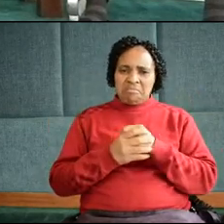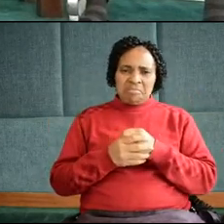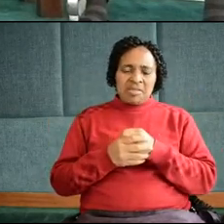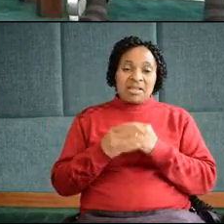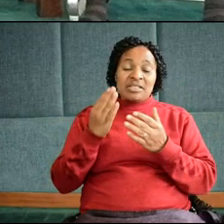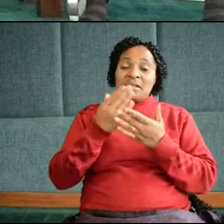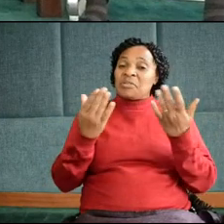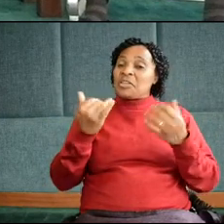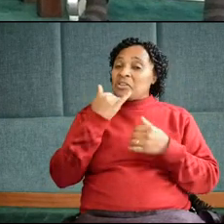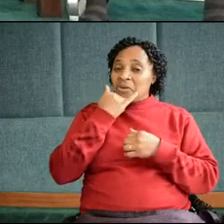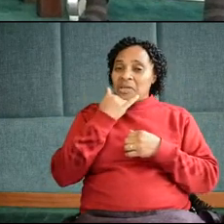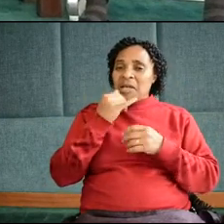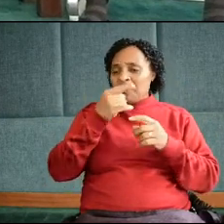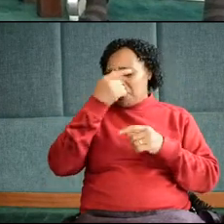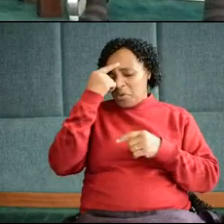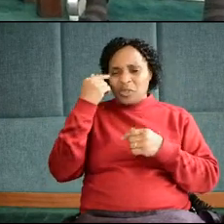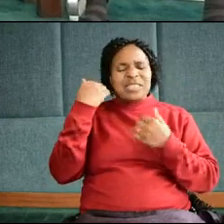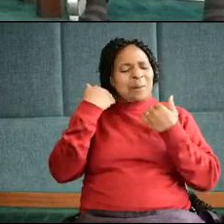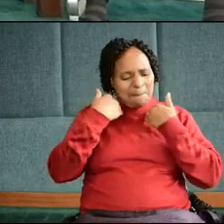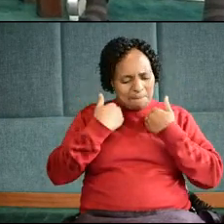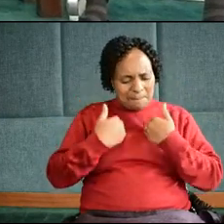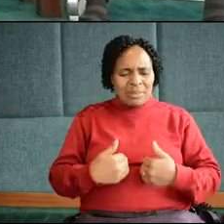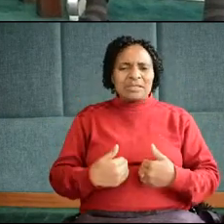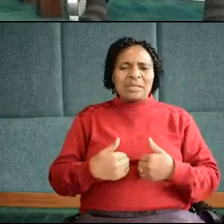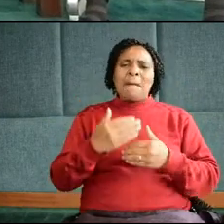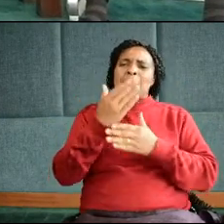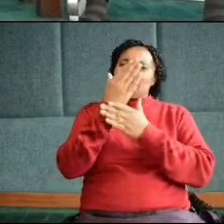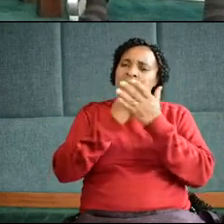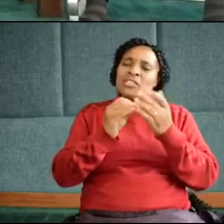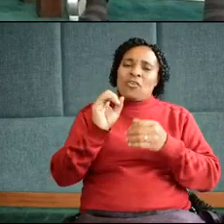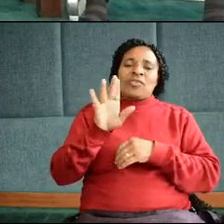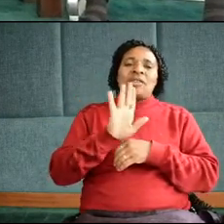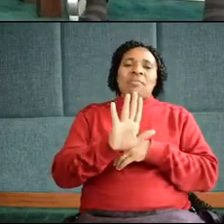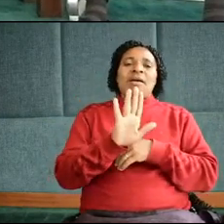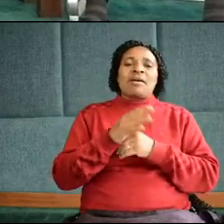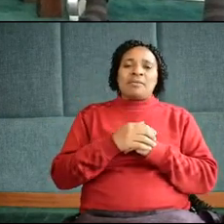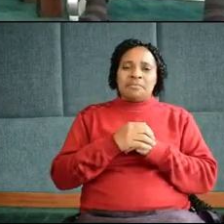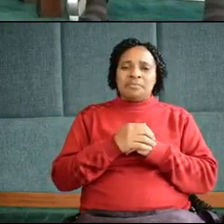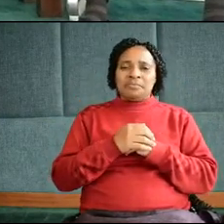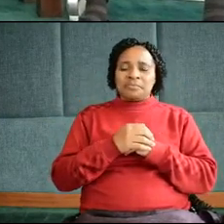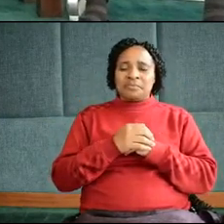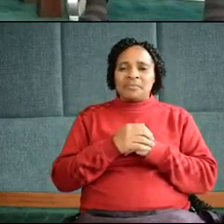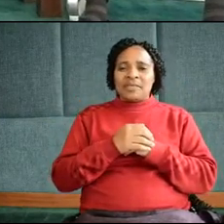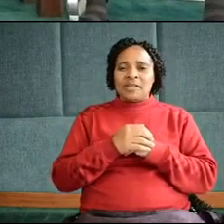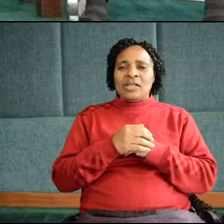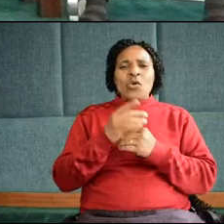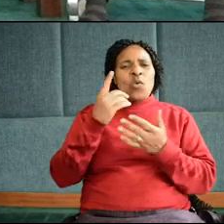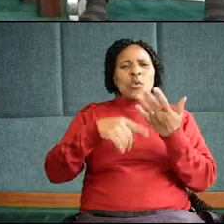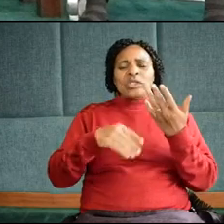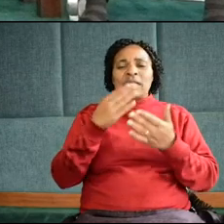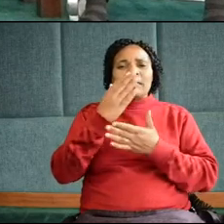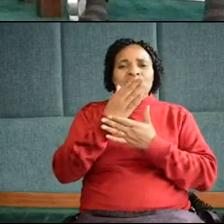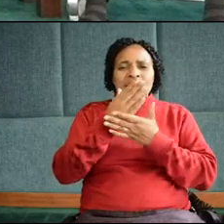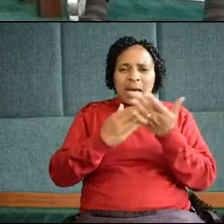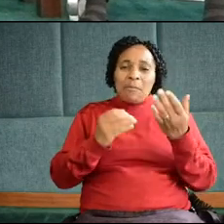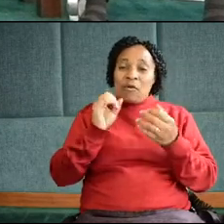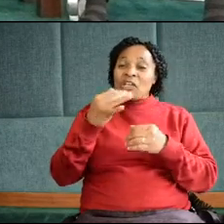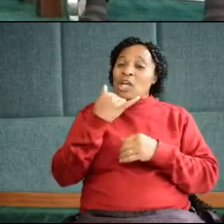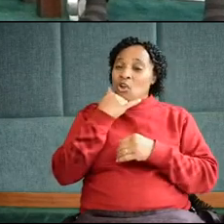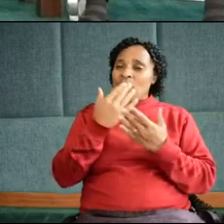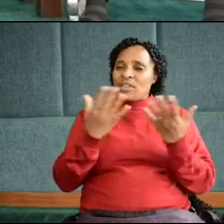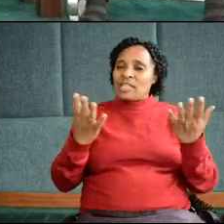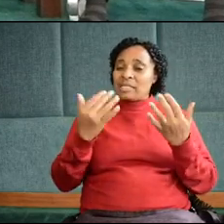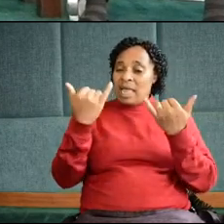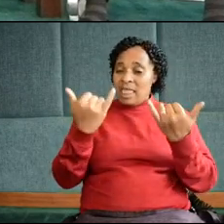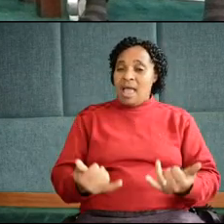wrong because it's now part of him. It's normal. Mm-hmm. Okay. What are some of the wrong things that